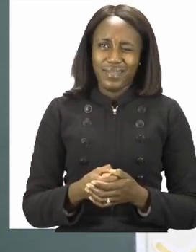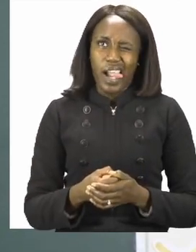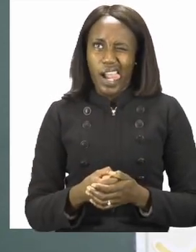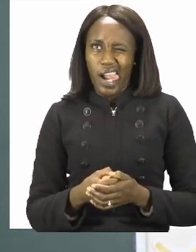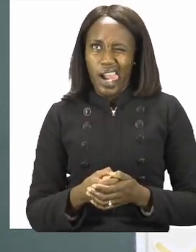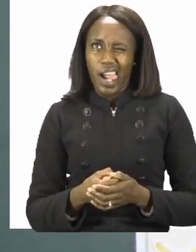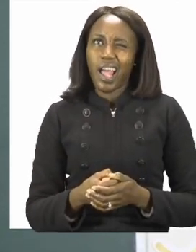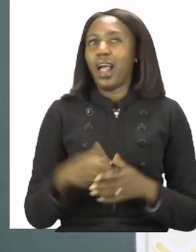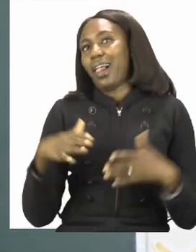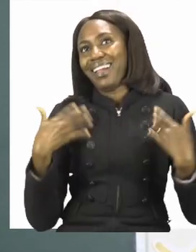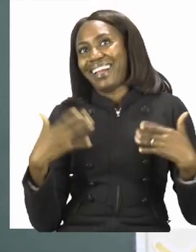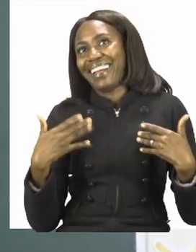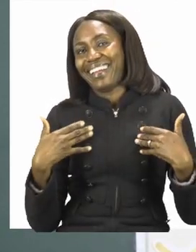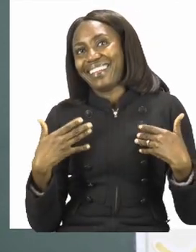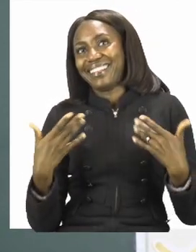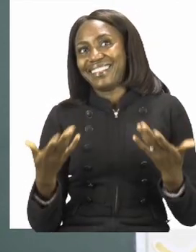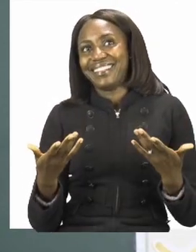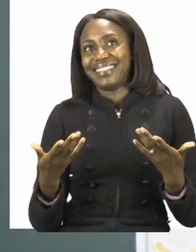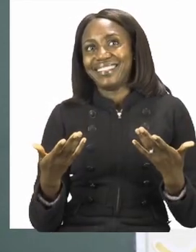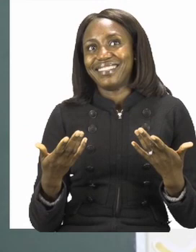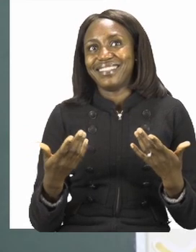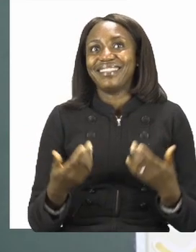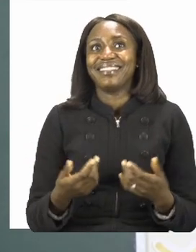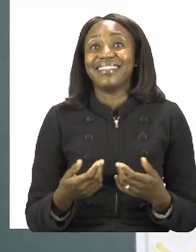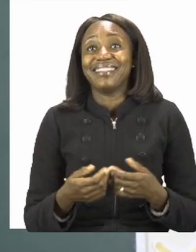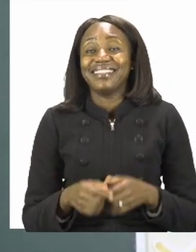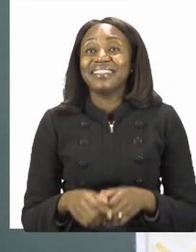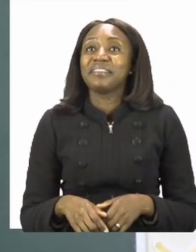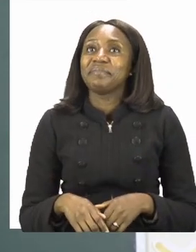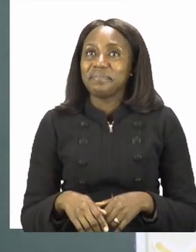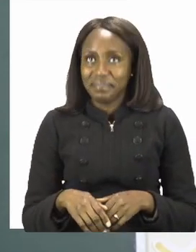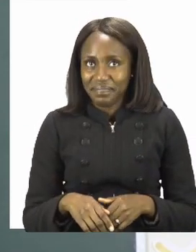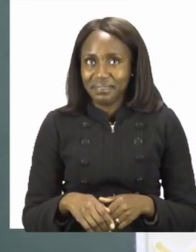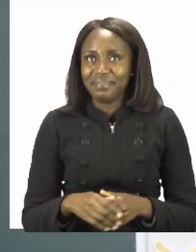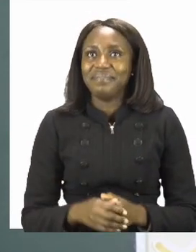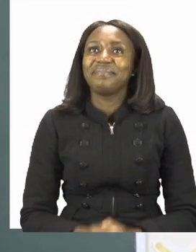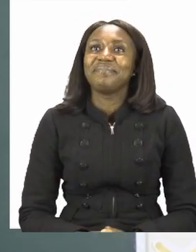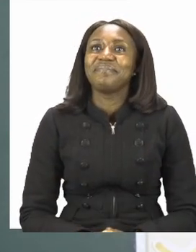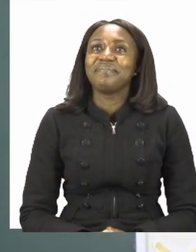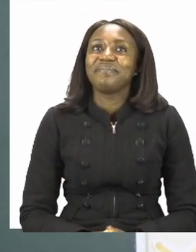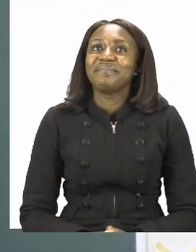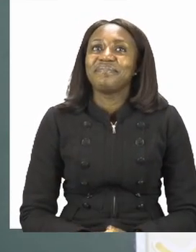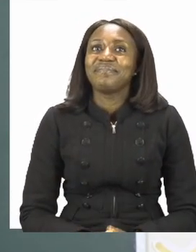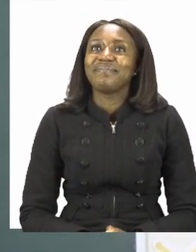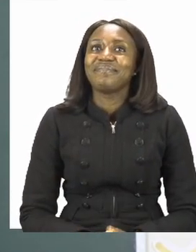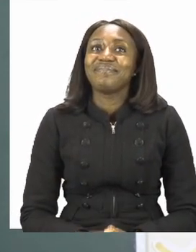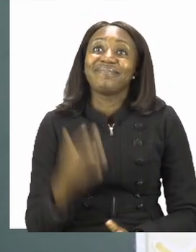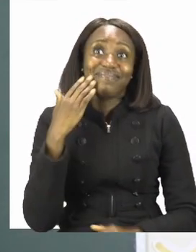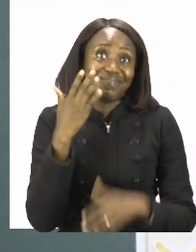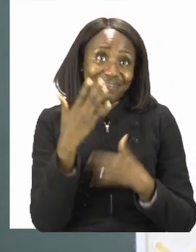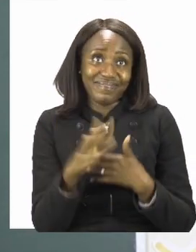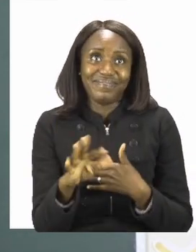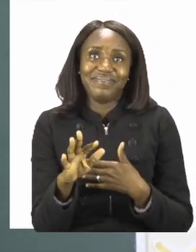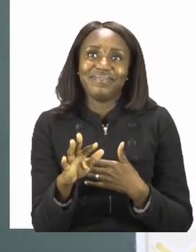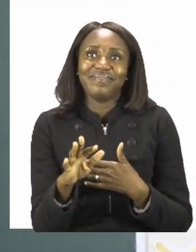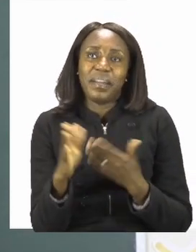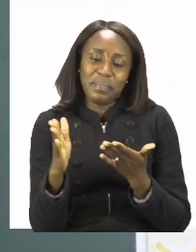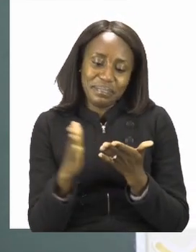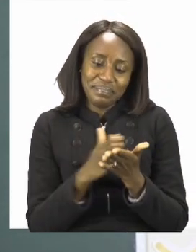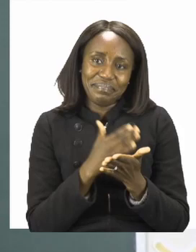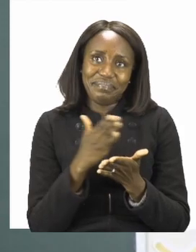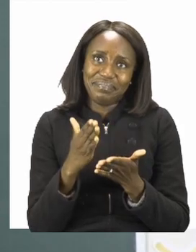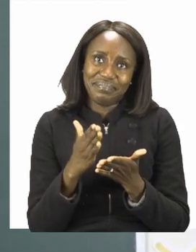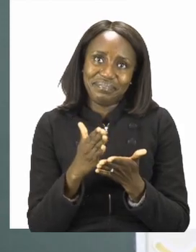same as the boy. So it's eyebrows, your eyes, and your mouth. When you're done with that, you can move on to